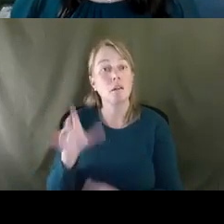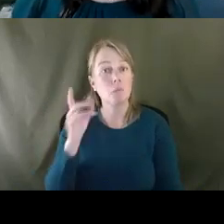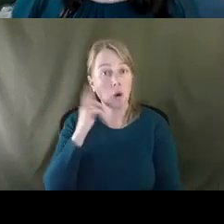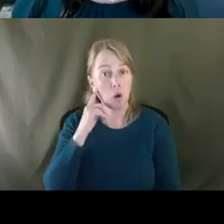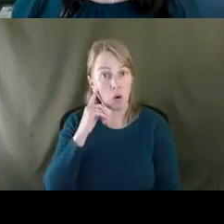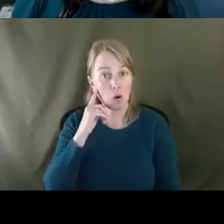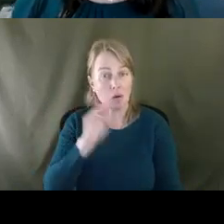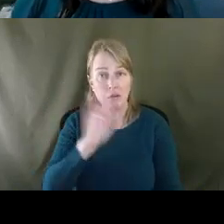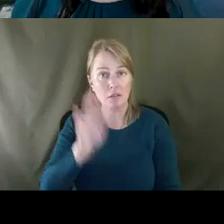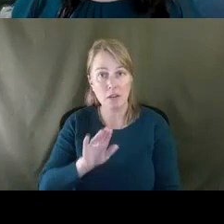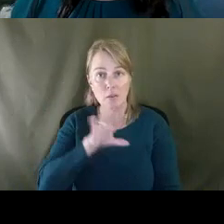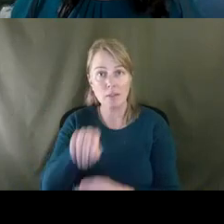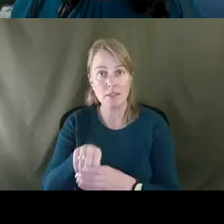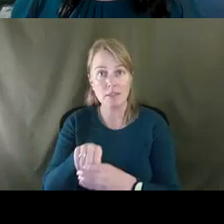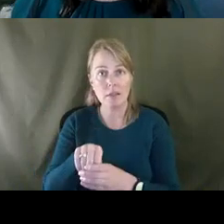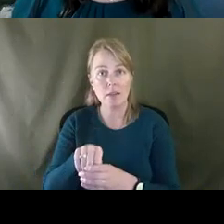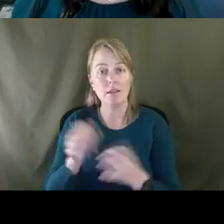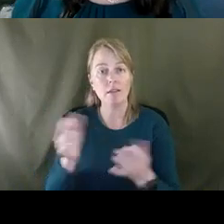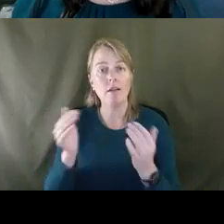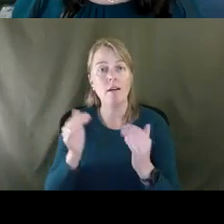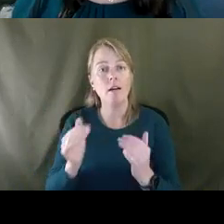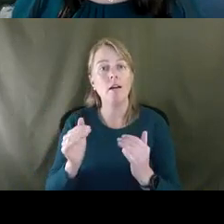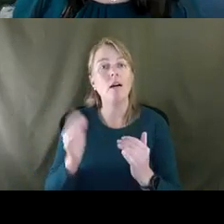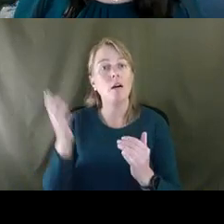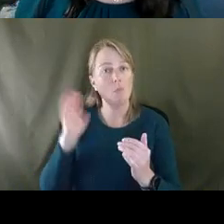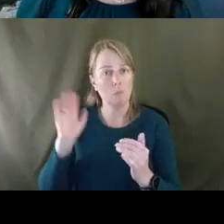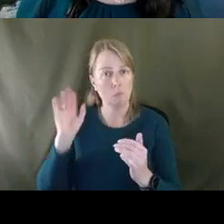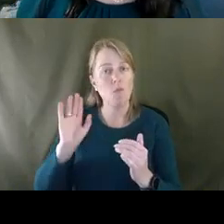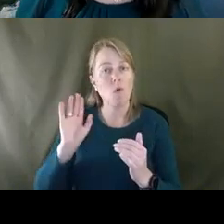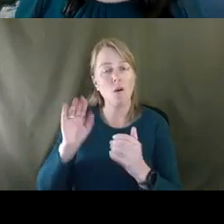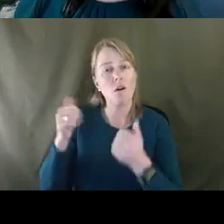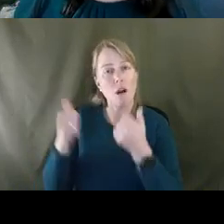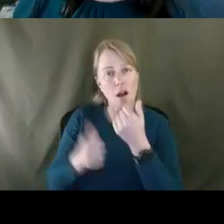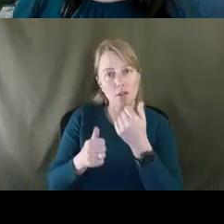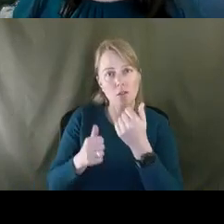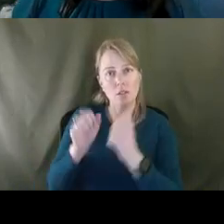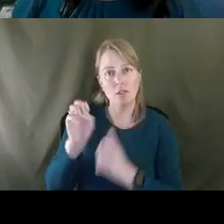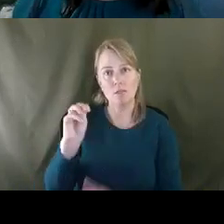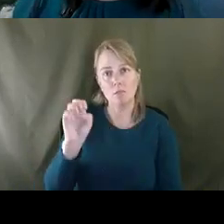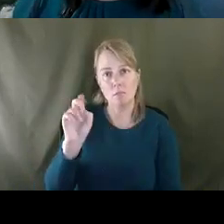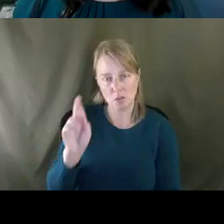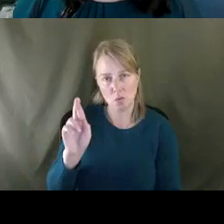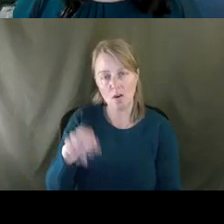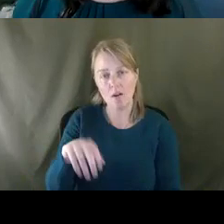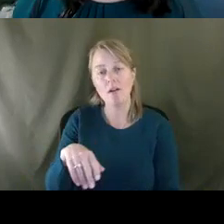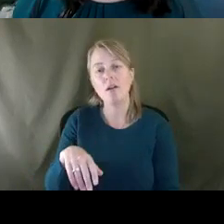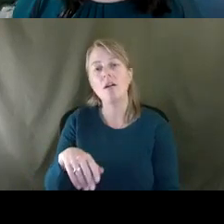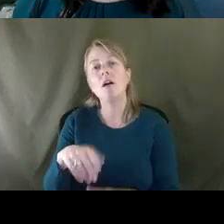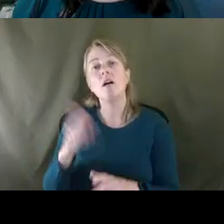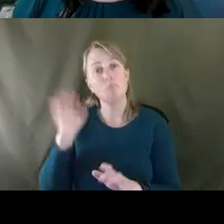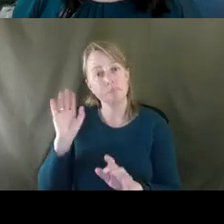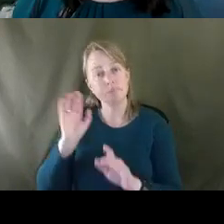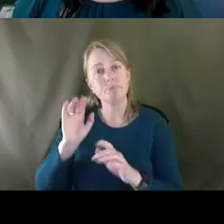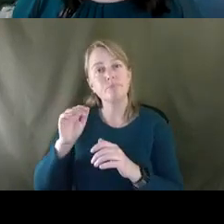but never participated in one. Maybe you've been a mentee, a mentor, perhaps both. And I'm sure there are some of you out there who